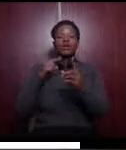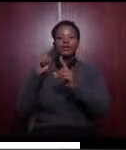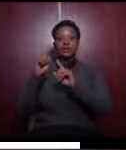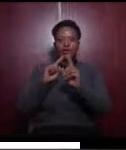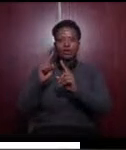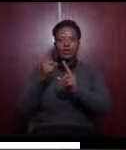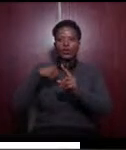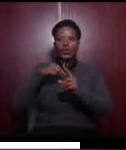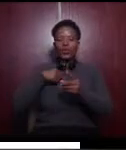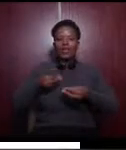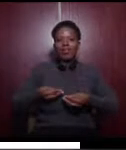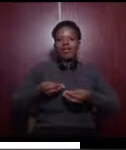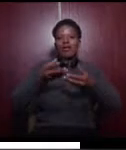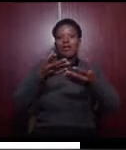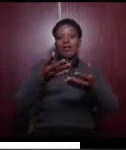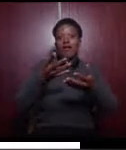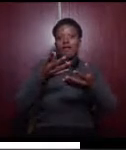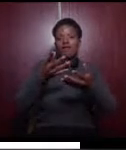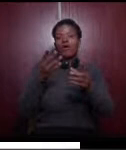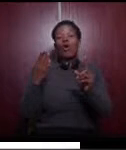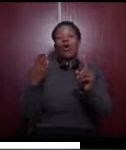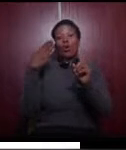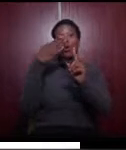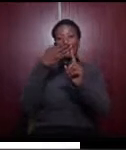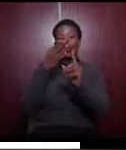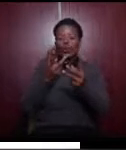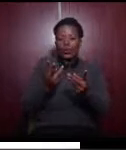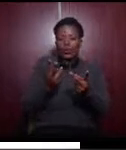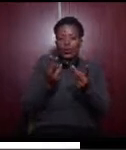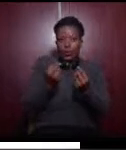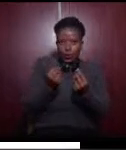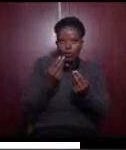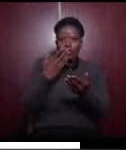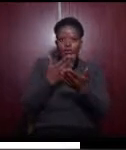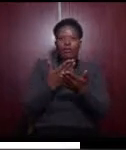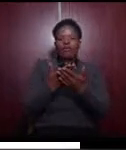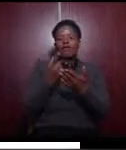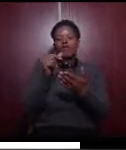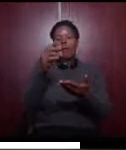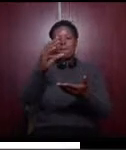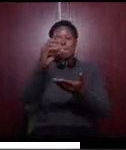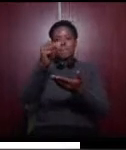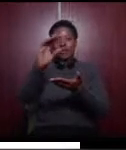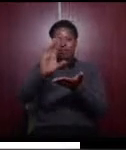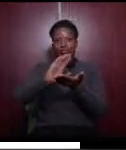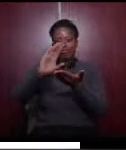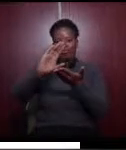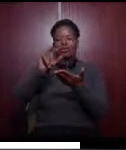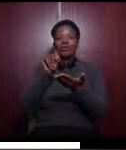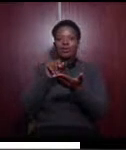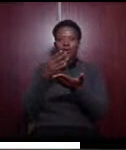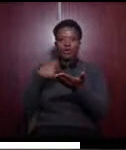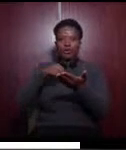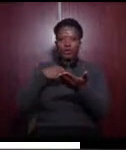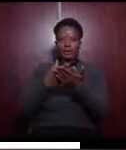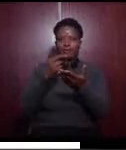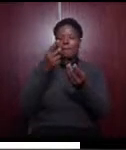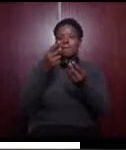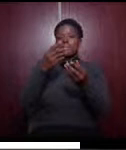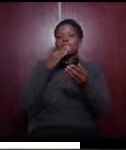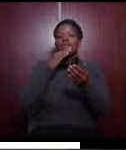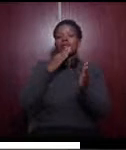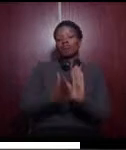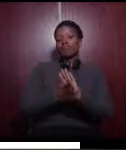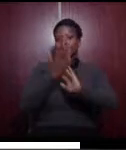introducing a new objective for the new fund that will be established, which will be the Disaster Relief and the National Social Development Fund,